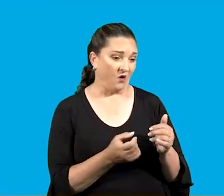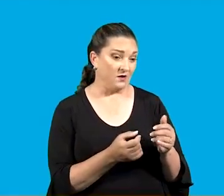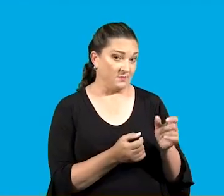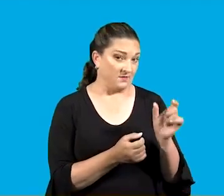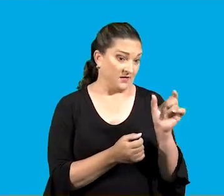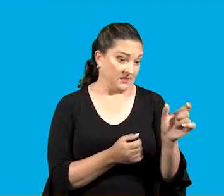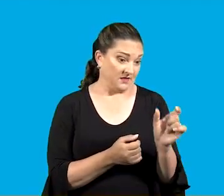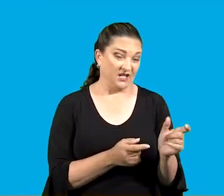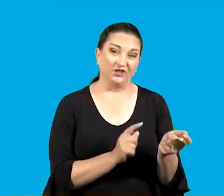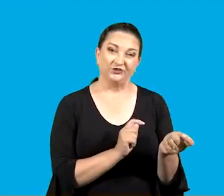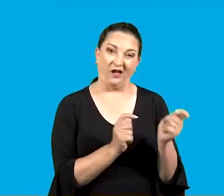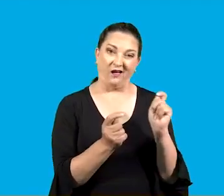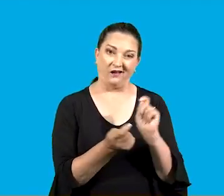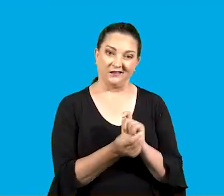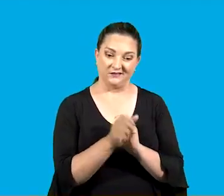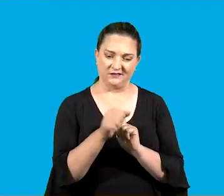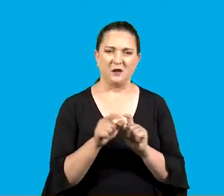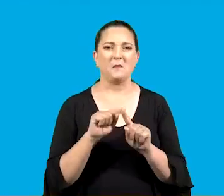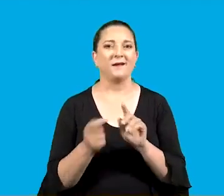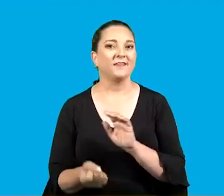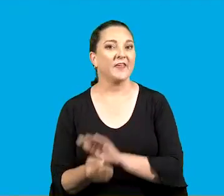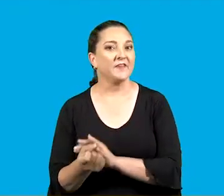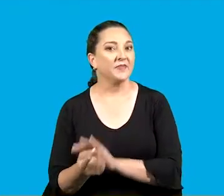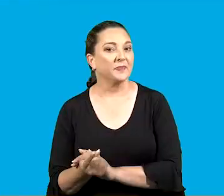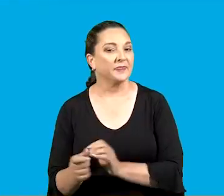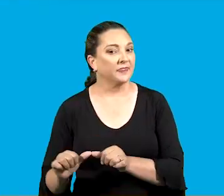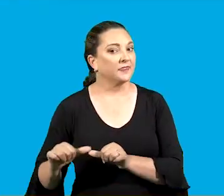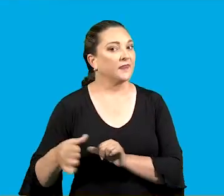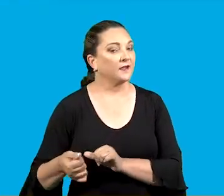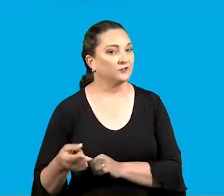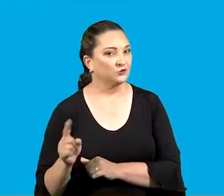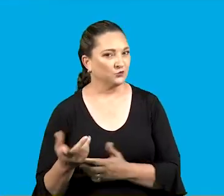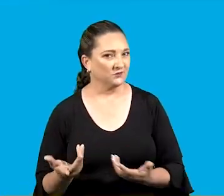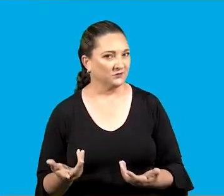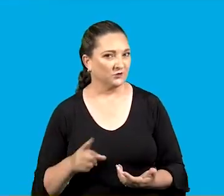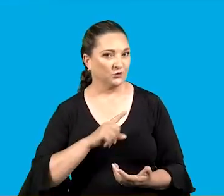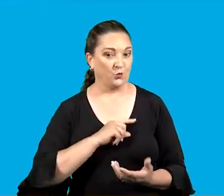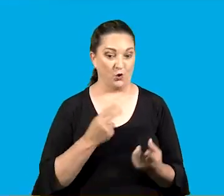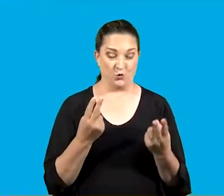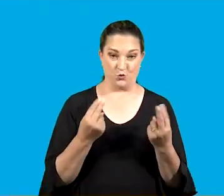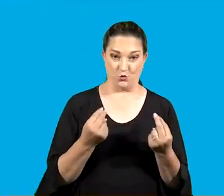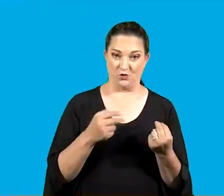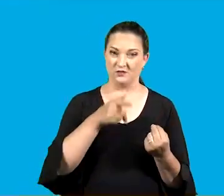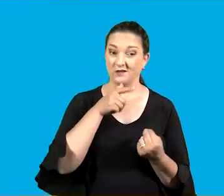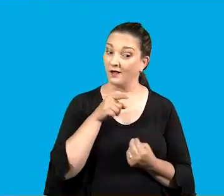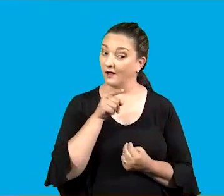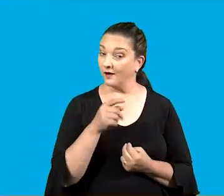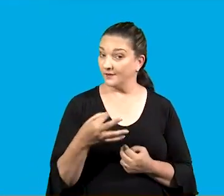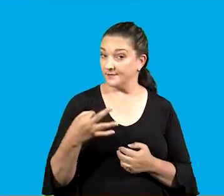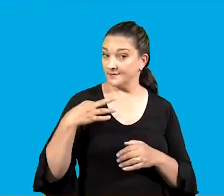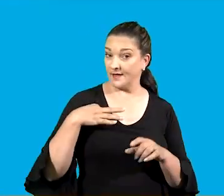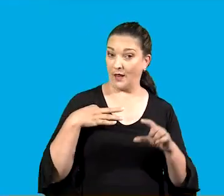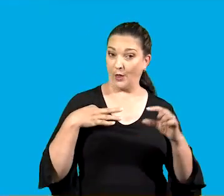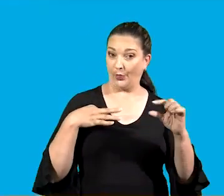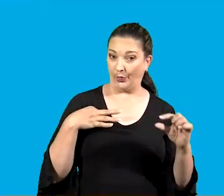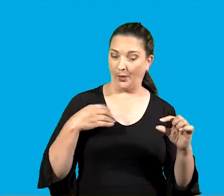effect of the sales amount on the new approach. The new approach says you get paid on